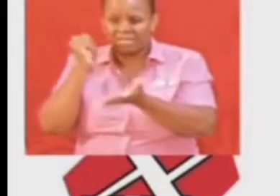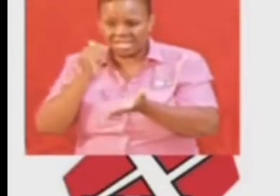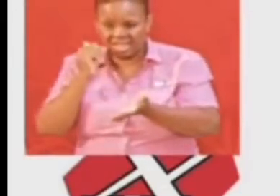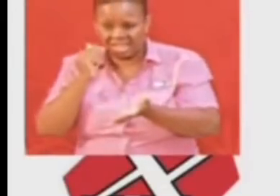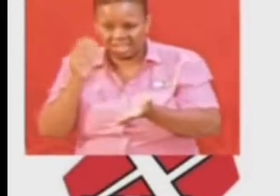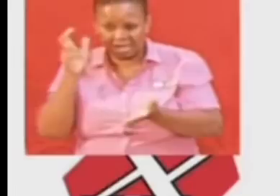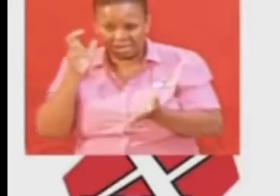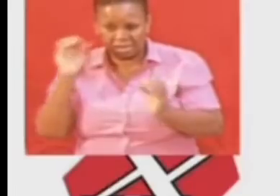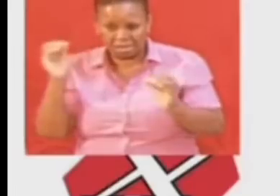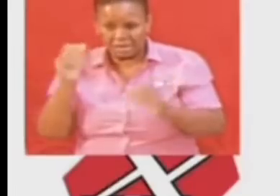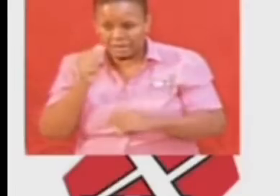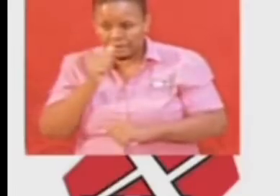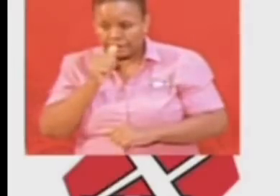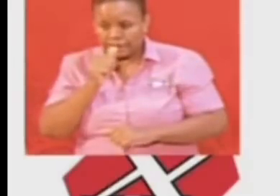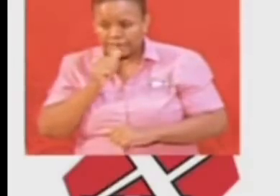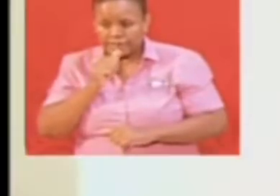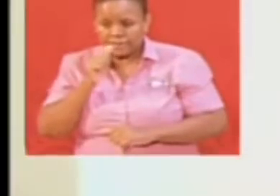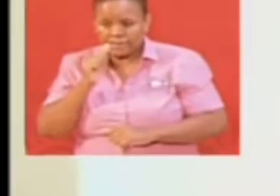it so far?